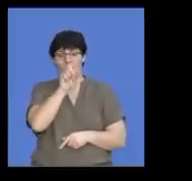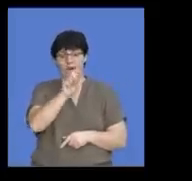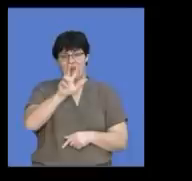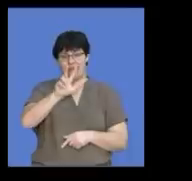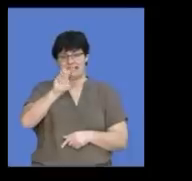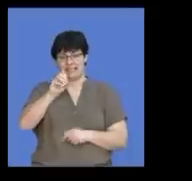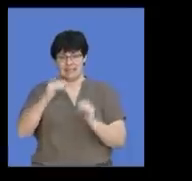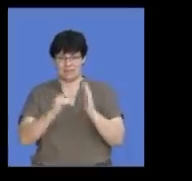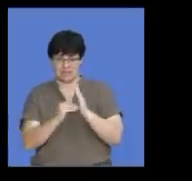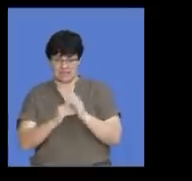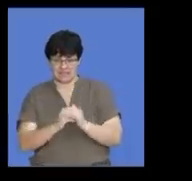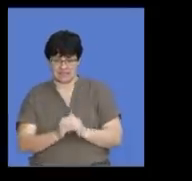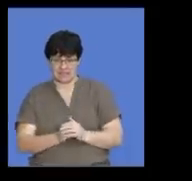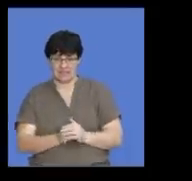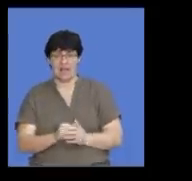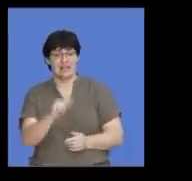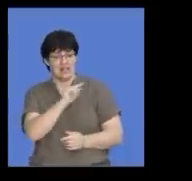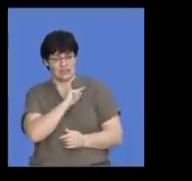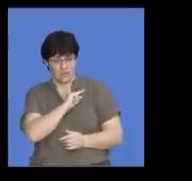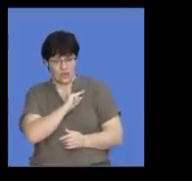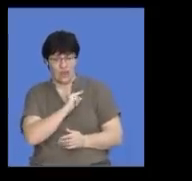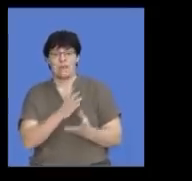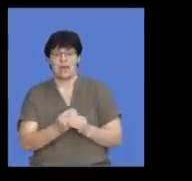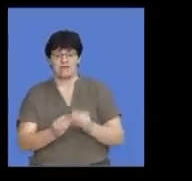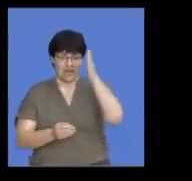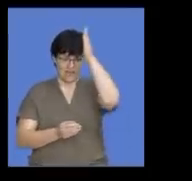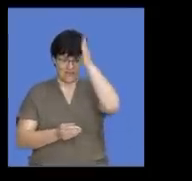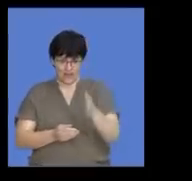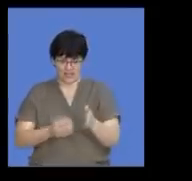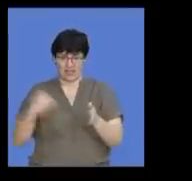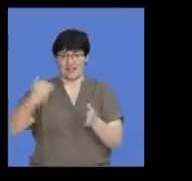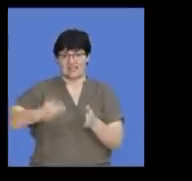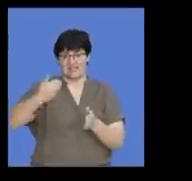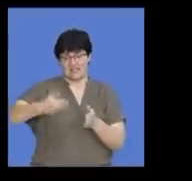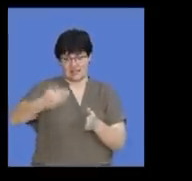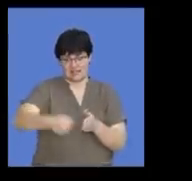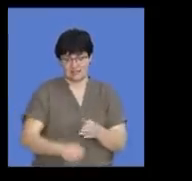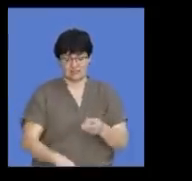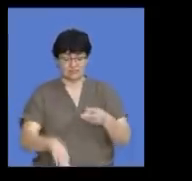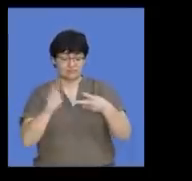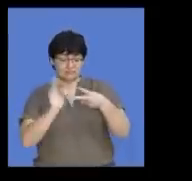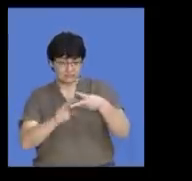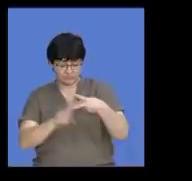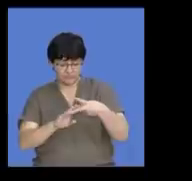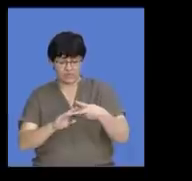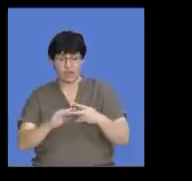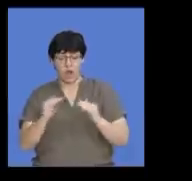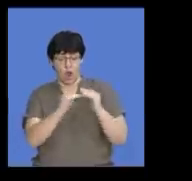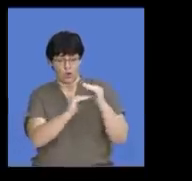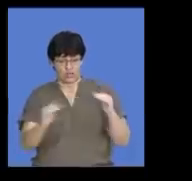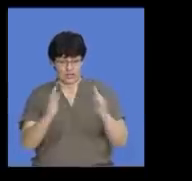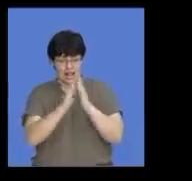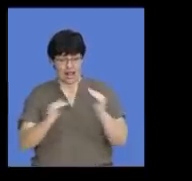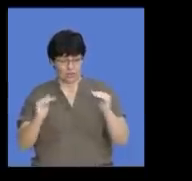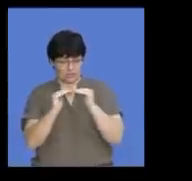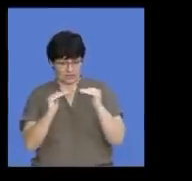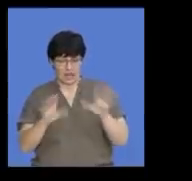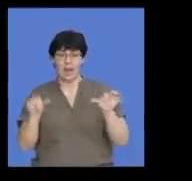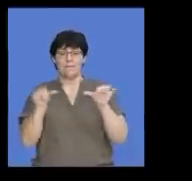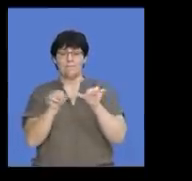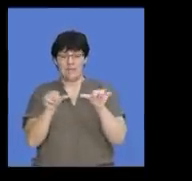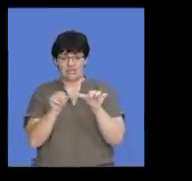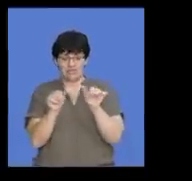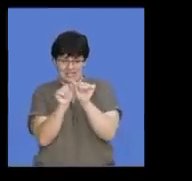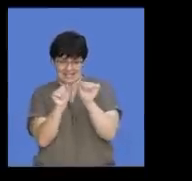meters. Hence, I've got my vertical interval. For my horizontal equivalent, remember, I am measuring